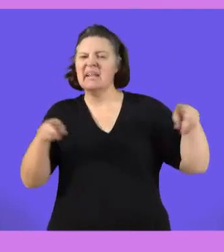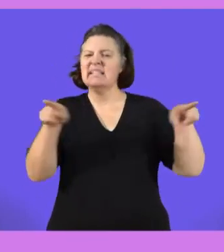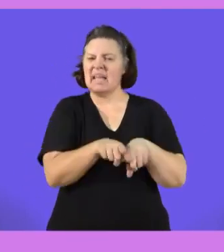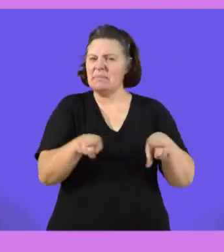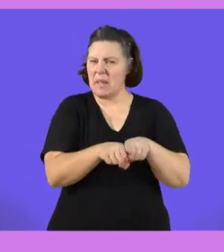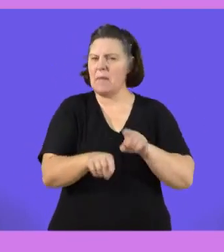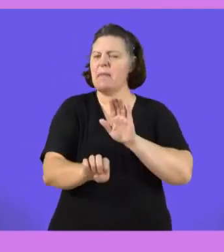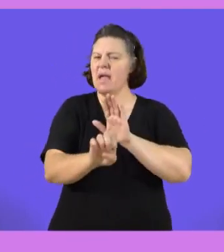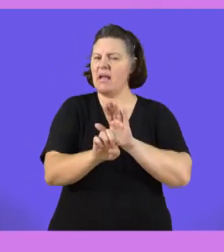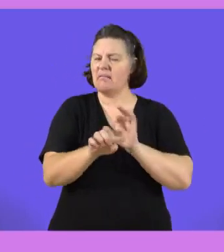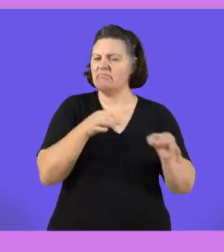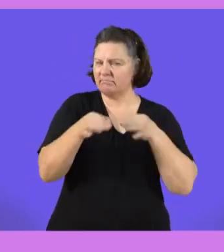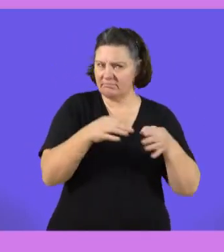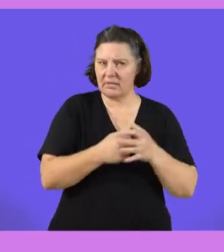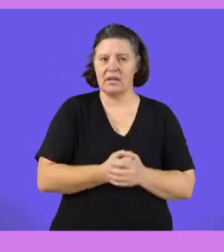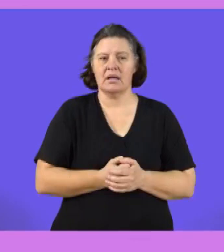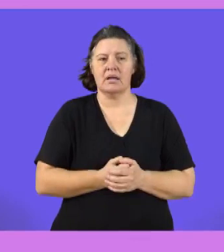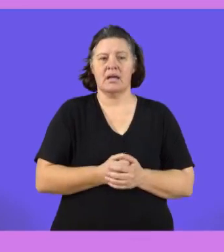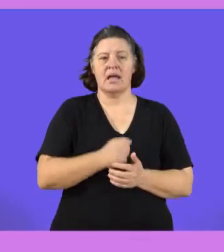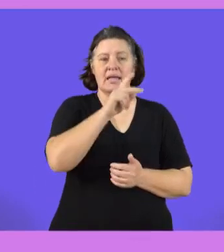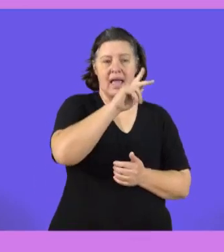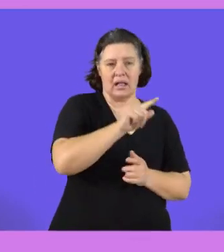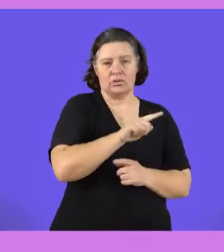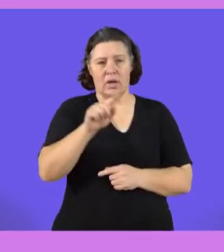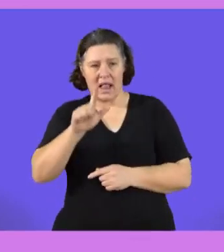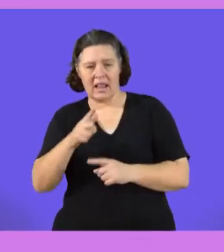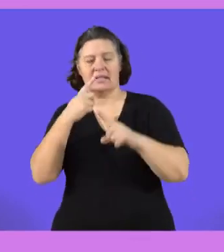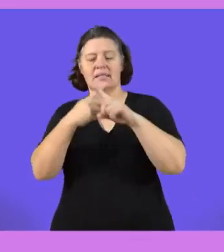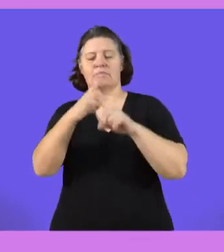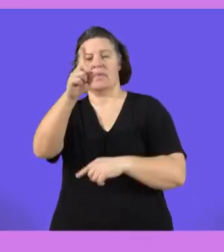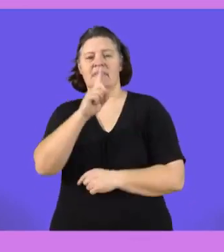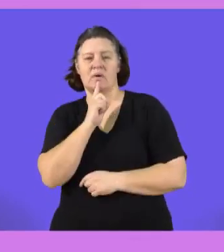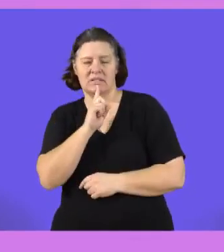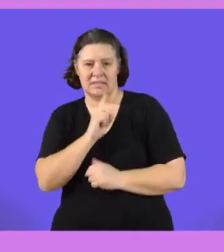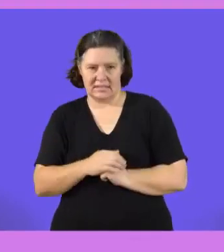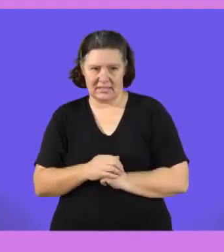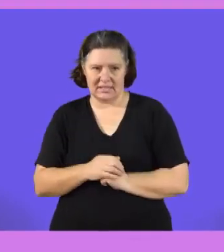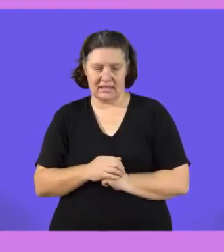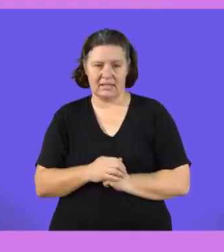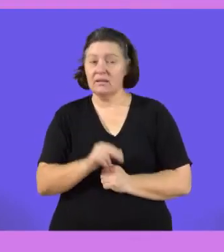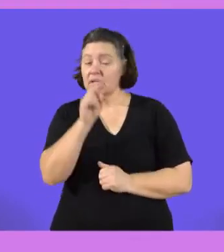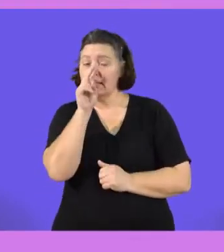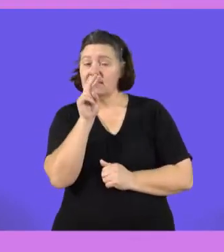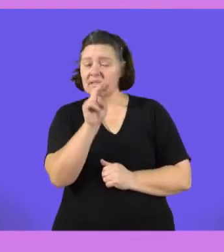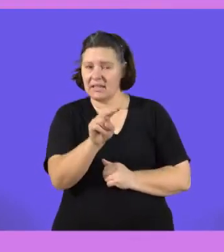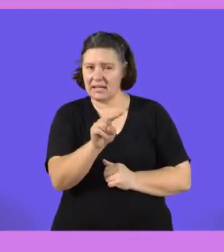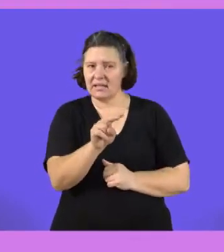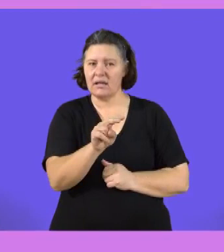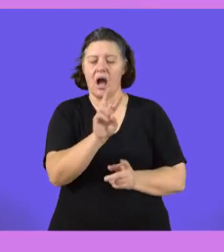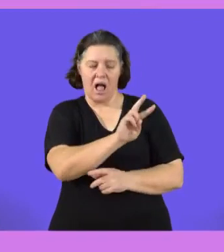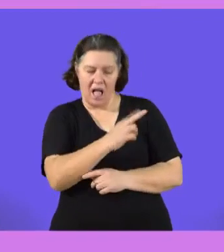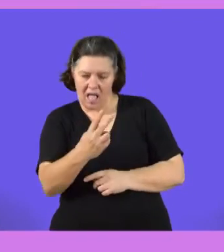I've explained now. Kiloliters to liters, I will multiply by 1,000. And again, conversion factor, as you can note here,